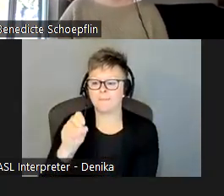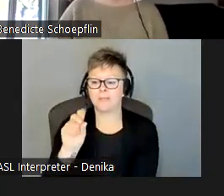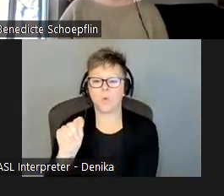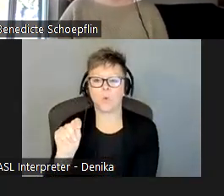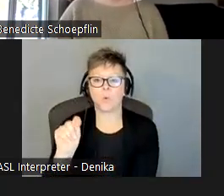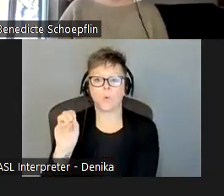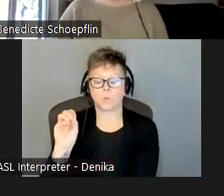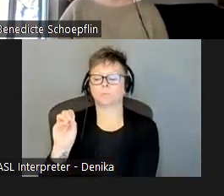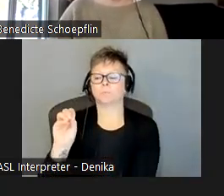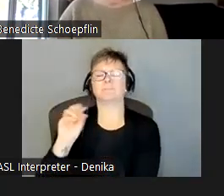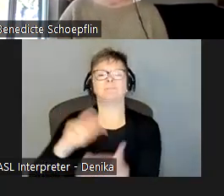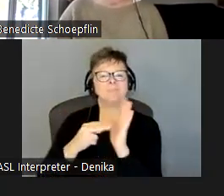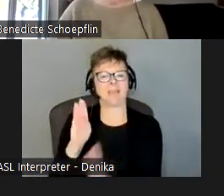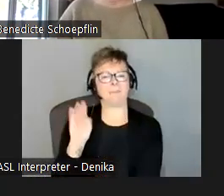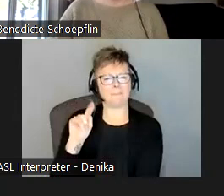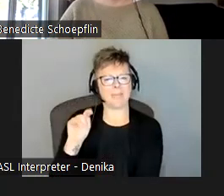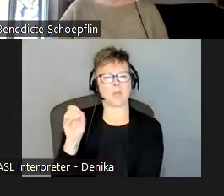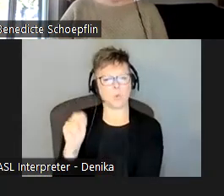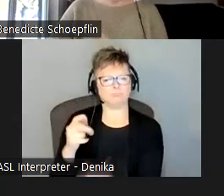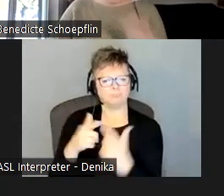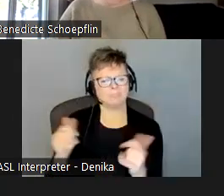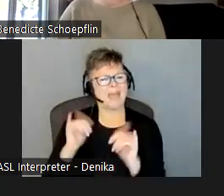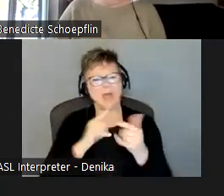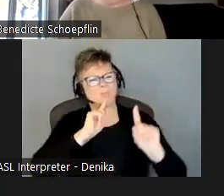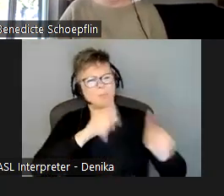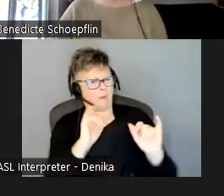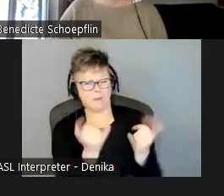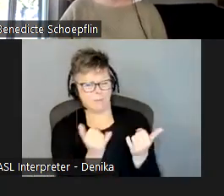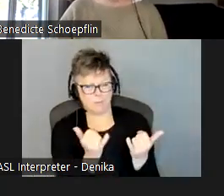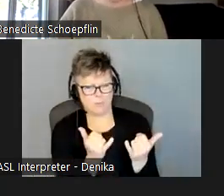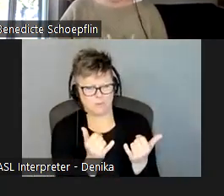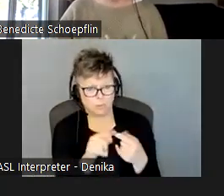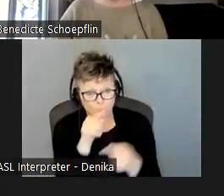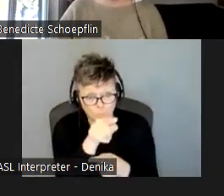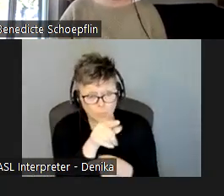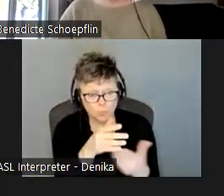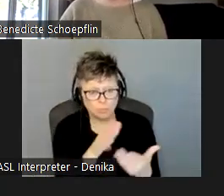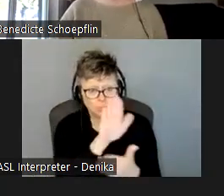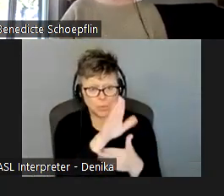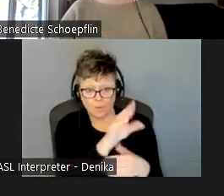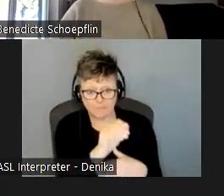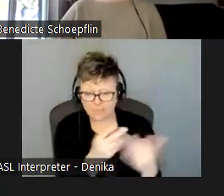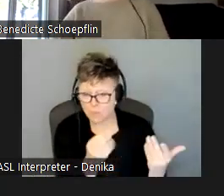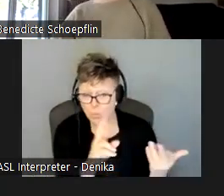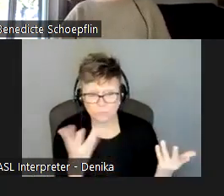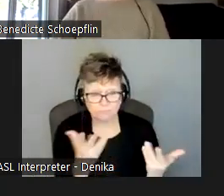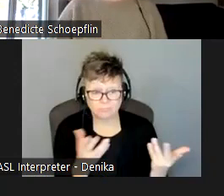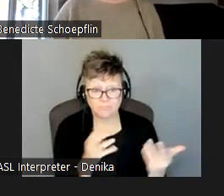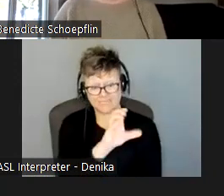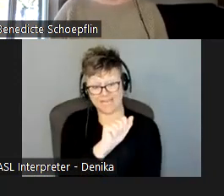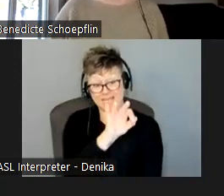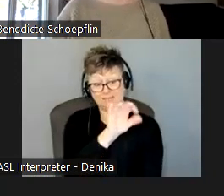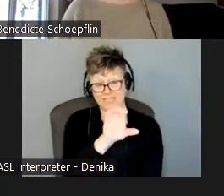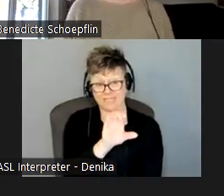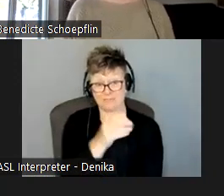they report this? Like, is it also to you? And also, can they even think of getting their money